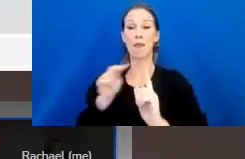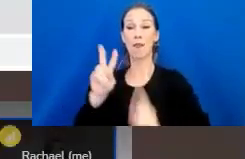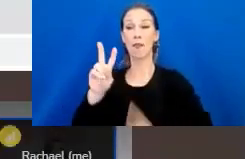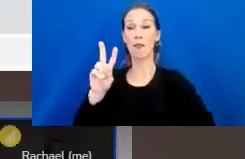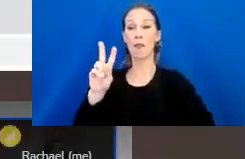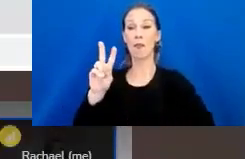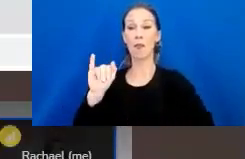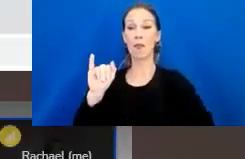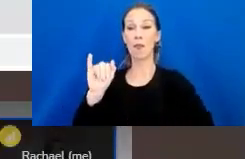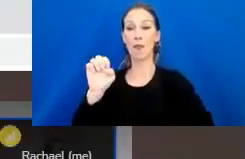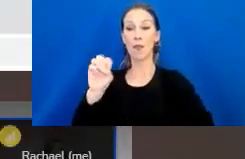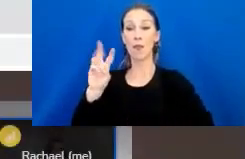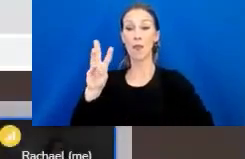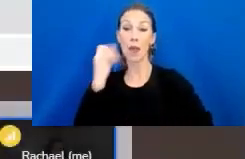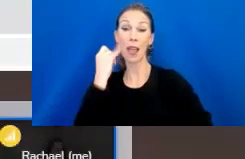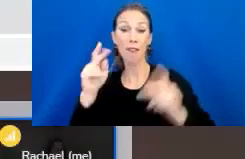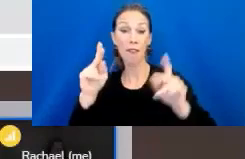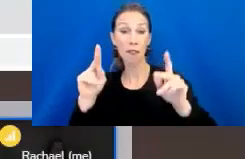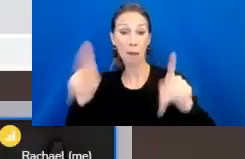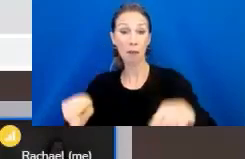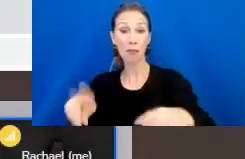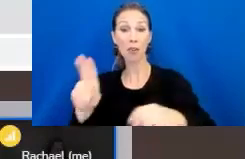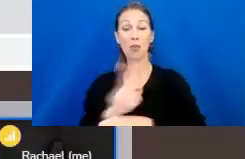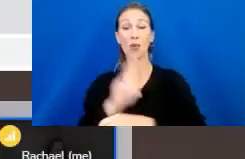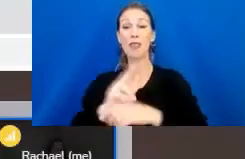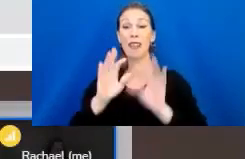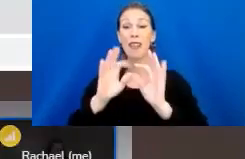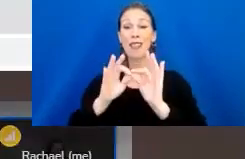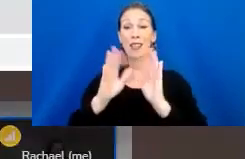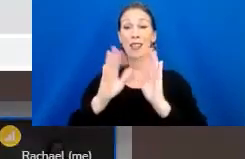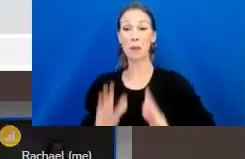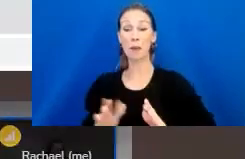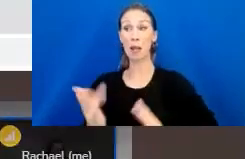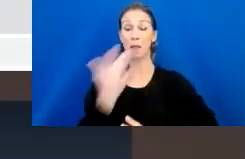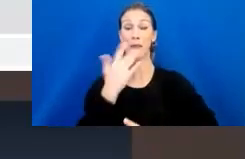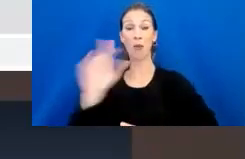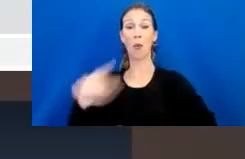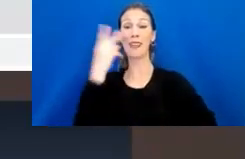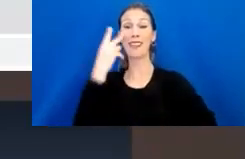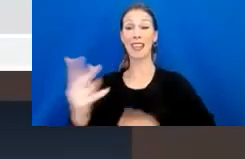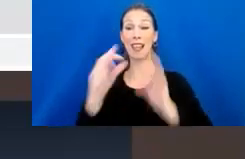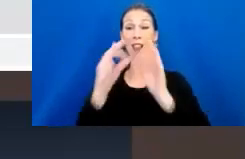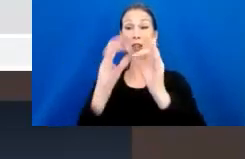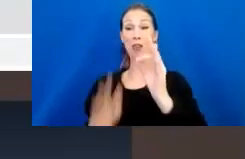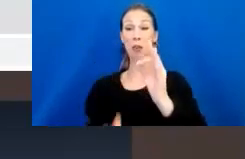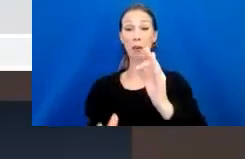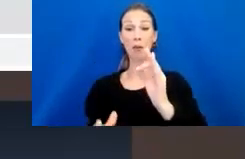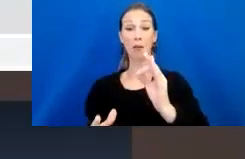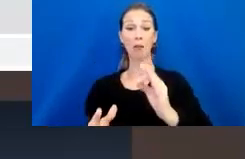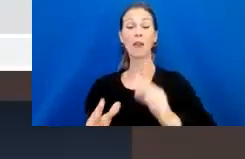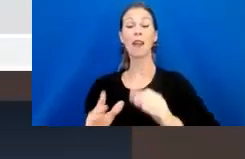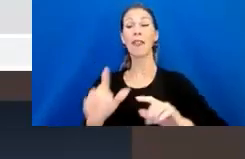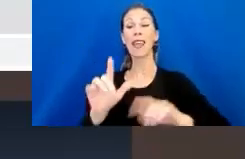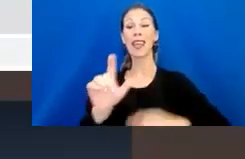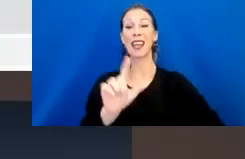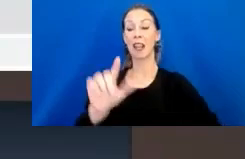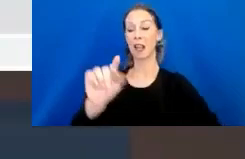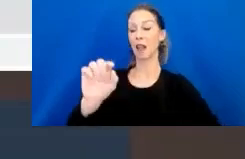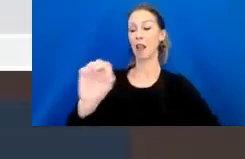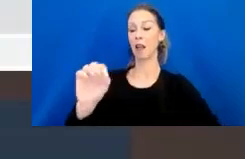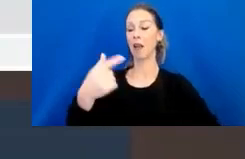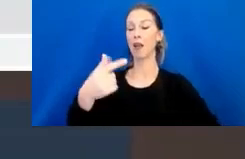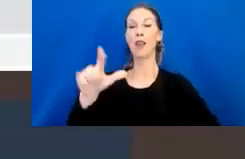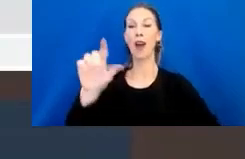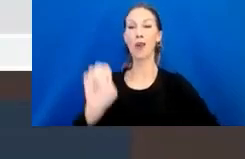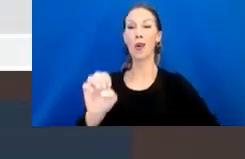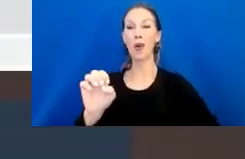an interpreter on the screen and they preferred that they were taking up the full screen, or perhaps they wanted to toggle view so they could equally see